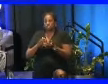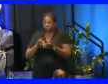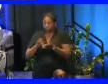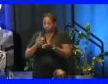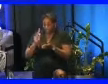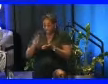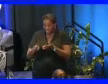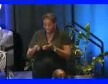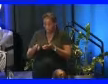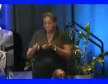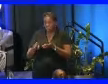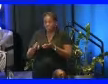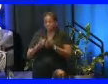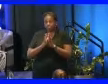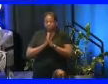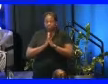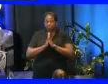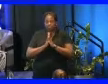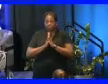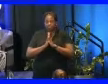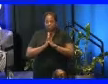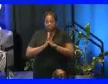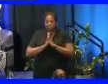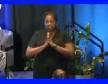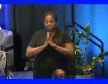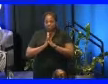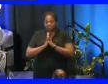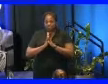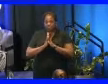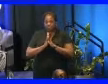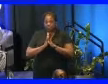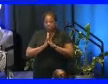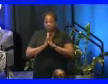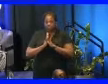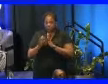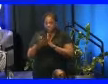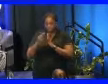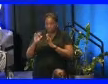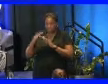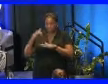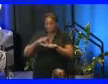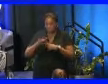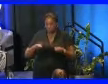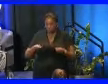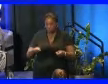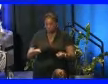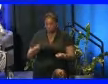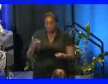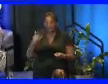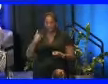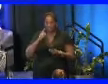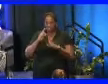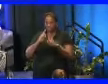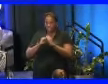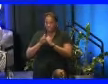somebody, like if you, to touch my walker, like having a conversation about how